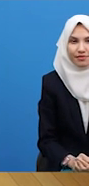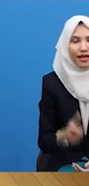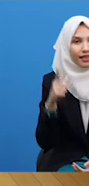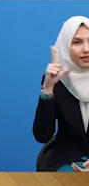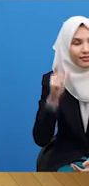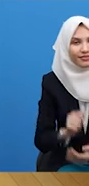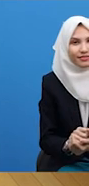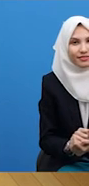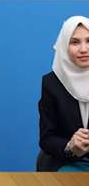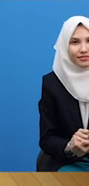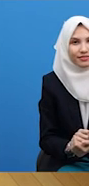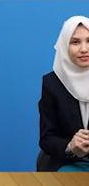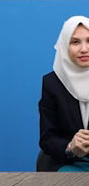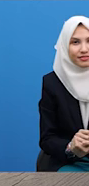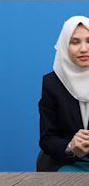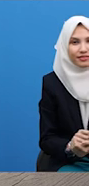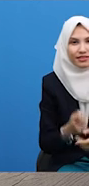Listen to Mona's answer.